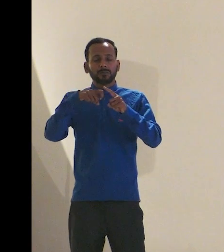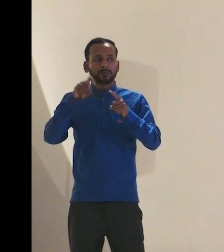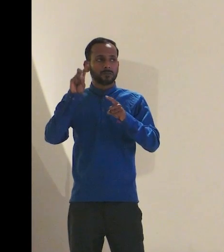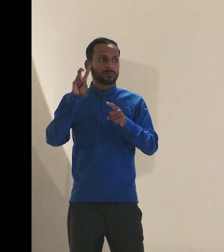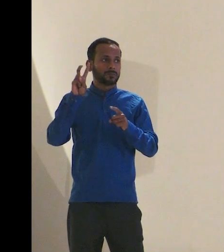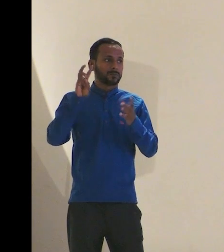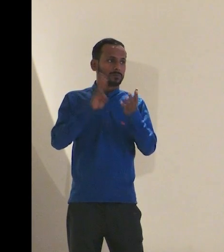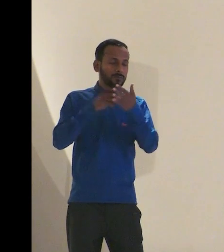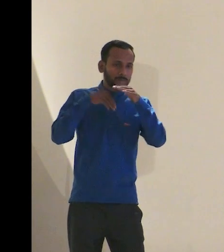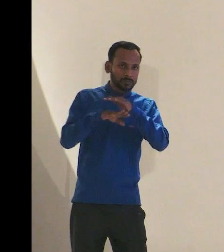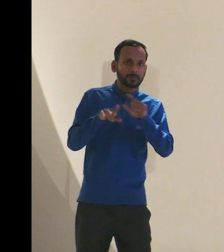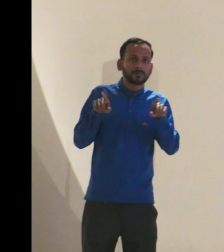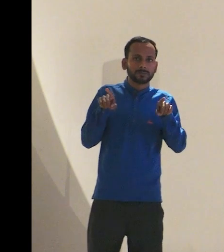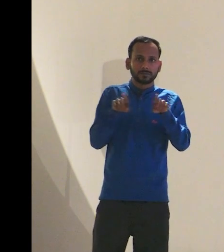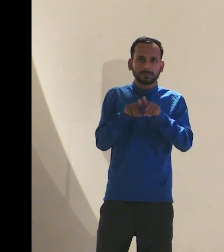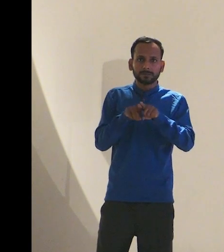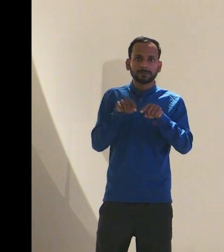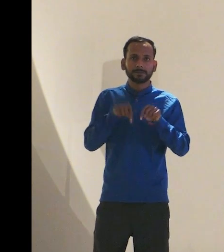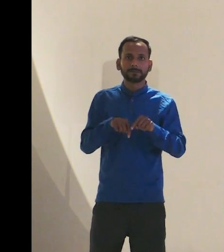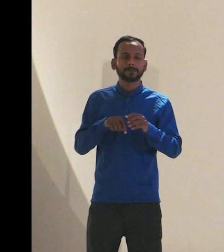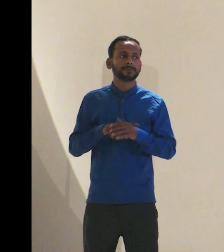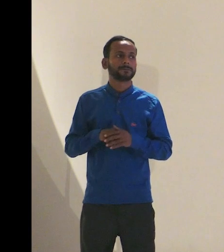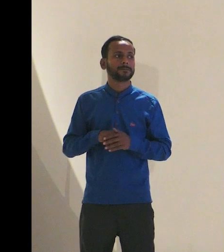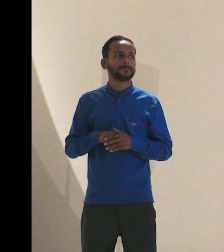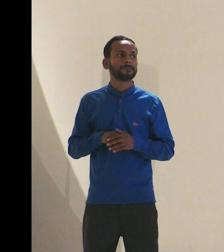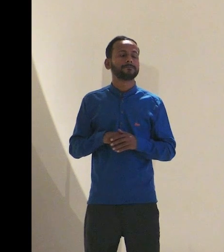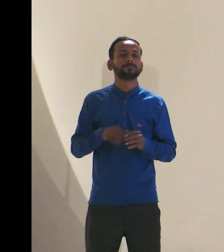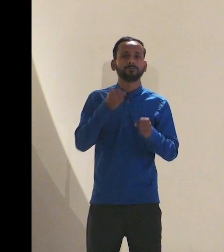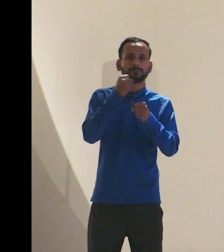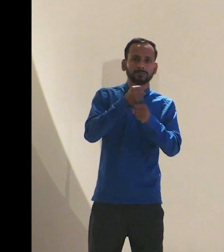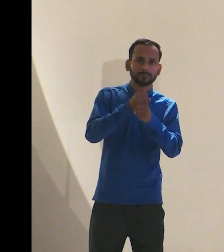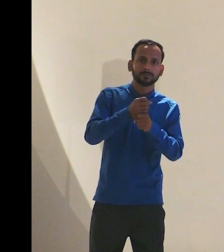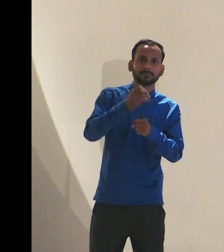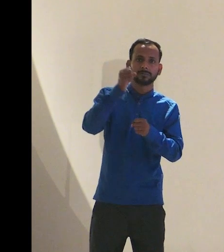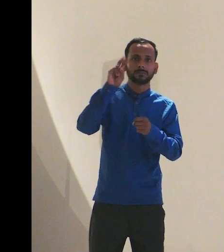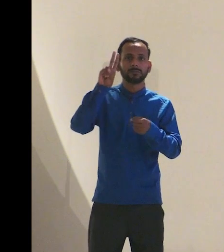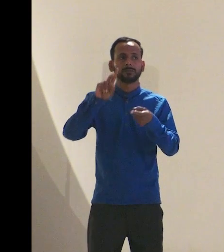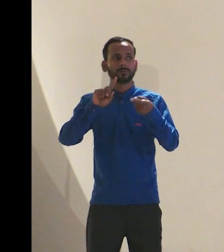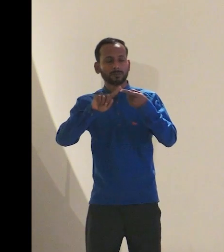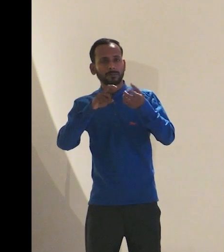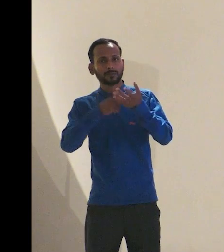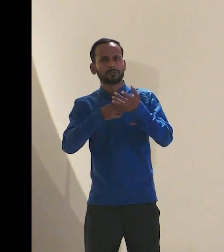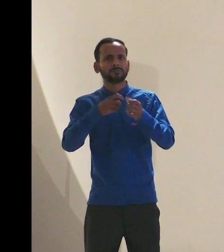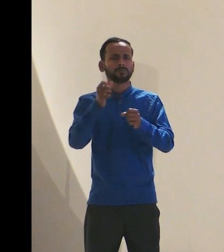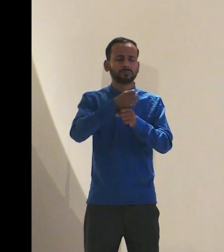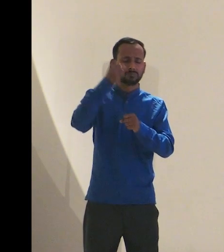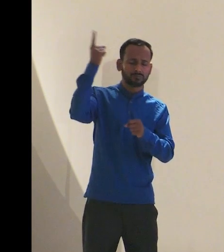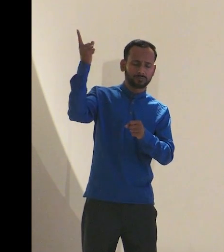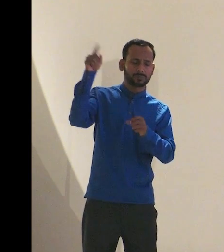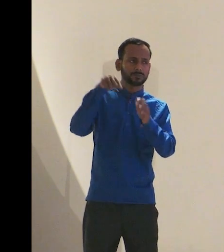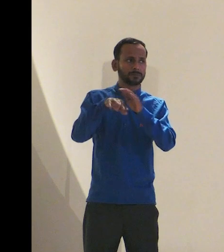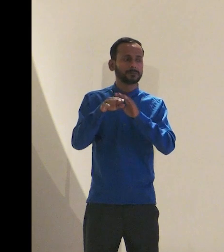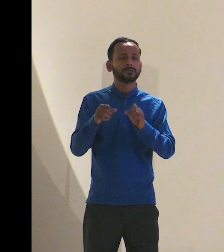Barakpur, in the governor's Barakpur residence and so on. But nothing more than that.